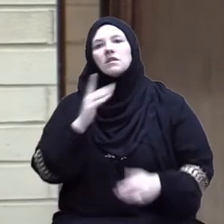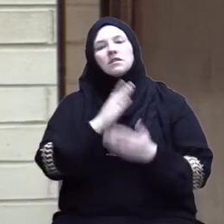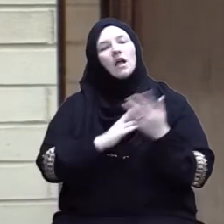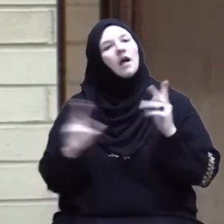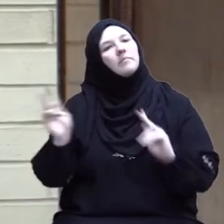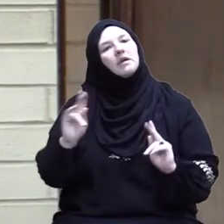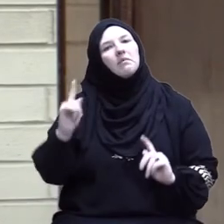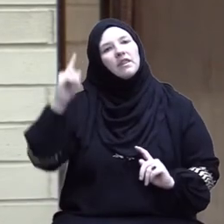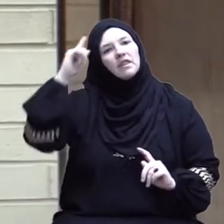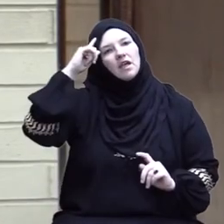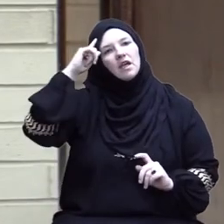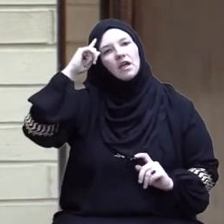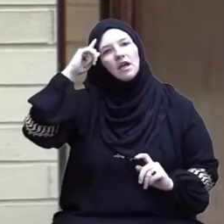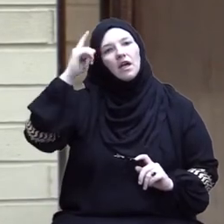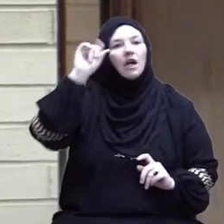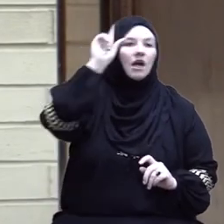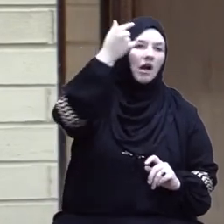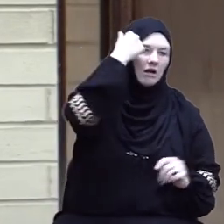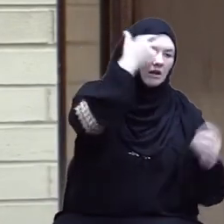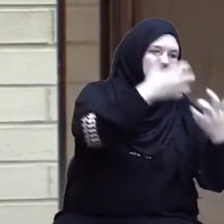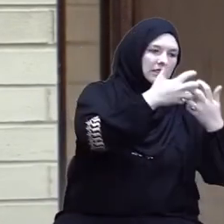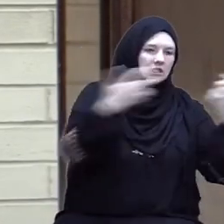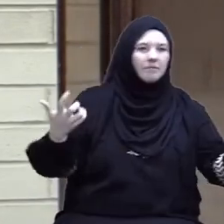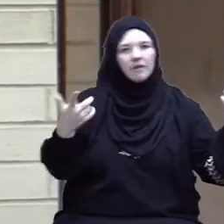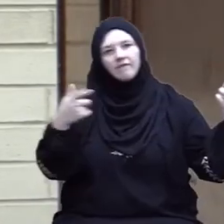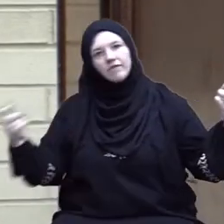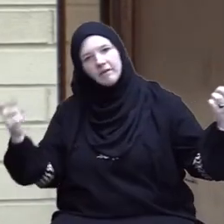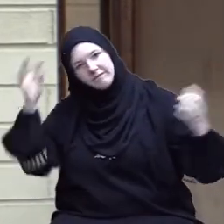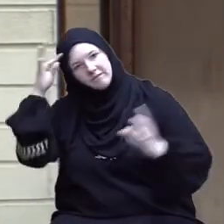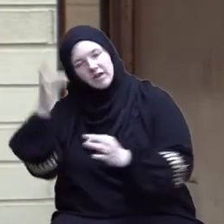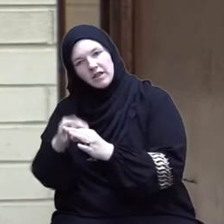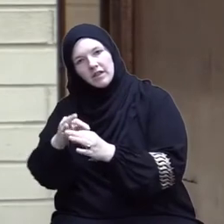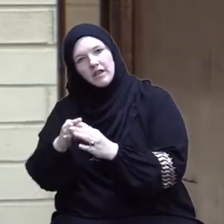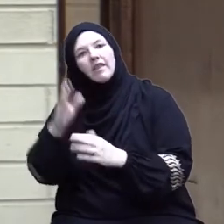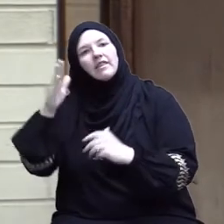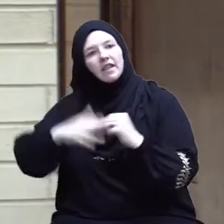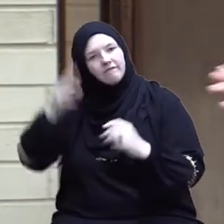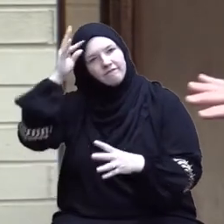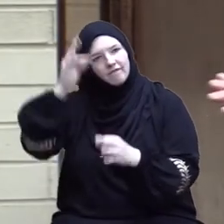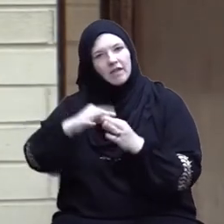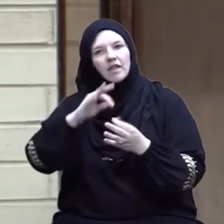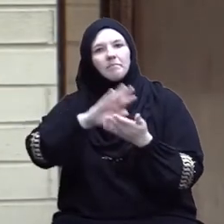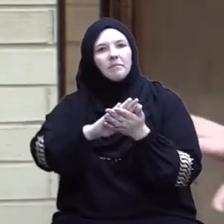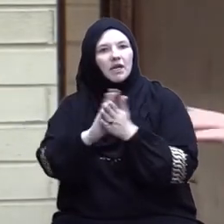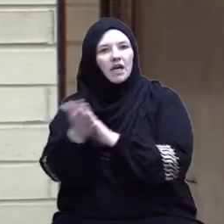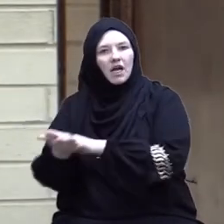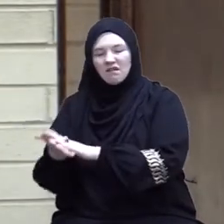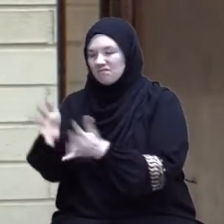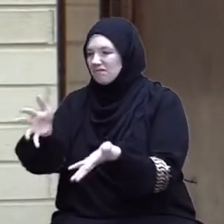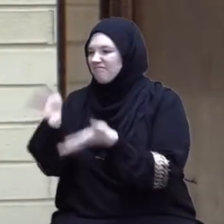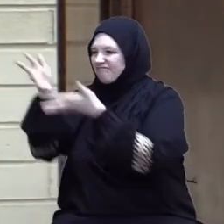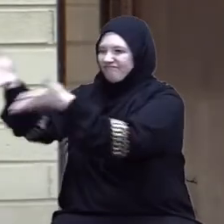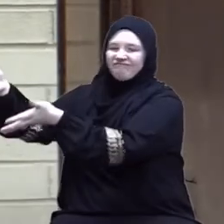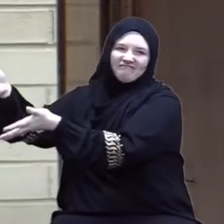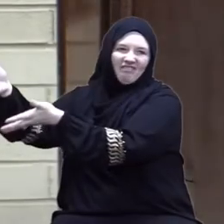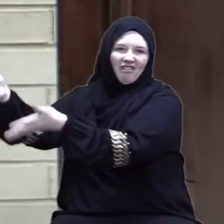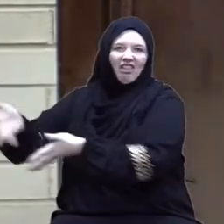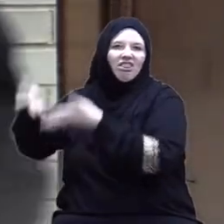are separate from somebody's faith, then faith becomes dormant or dead.